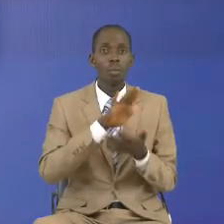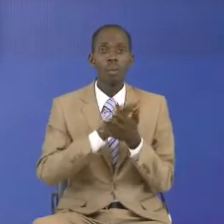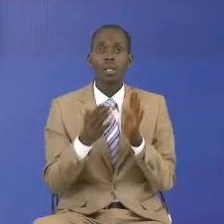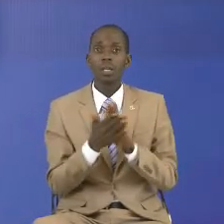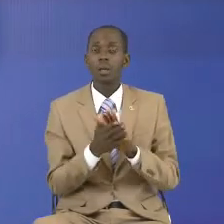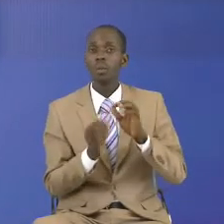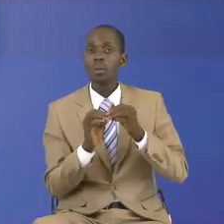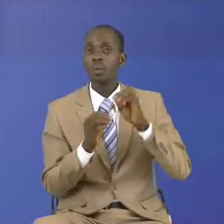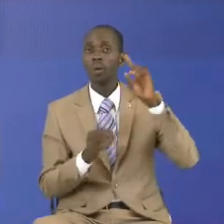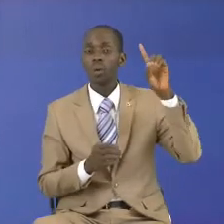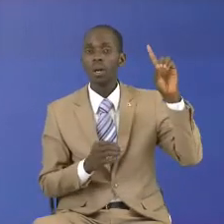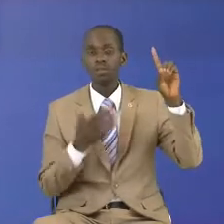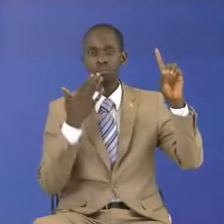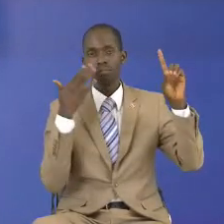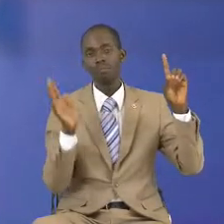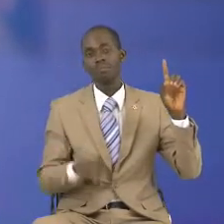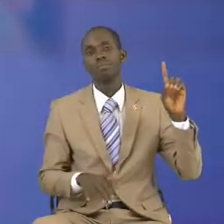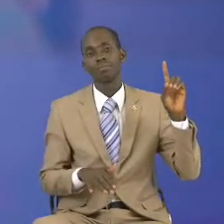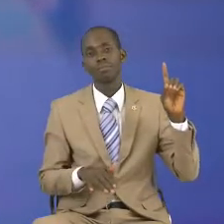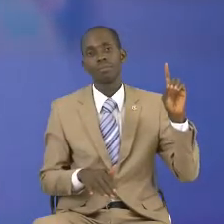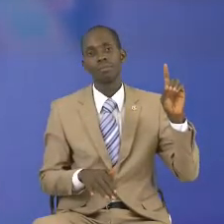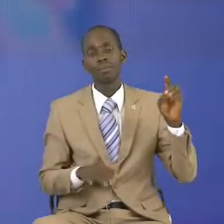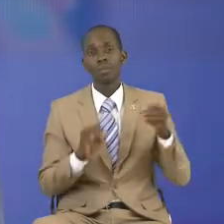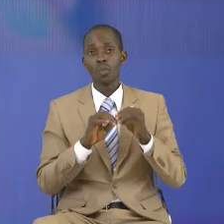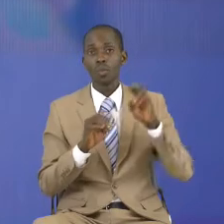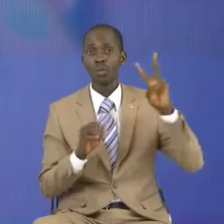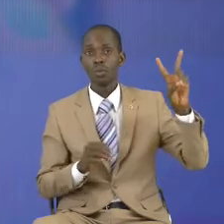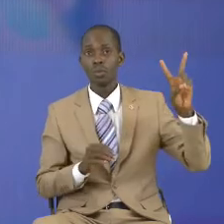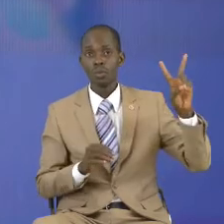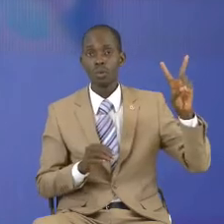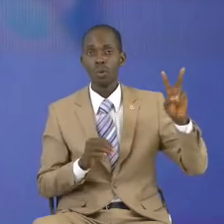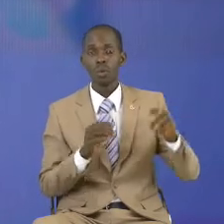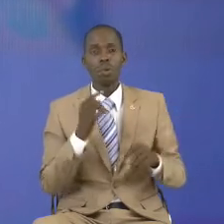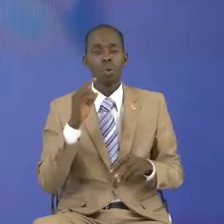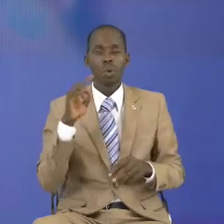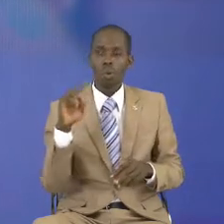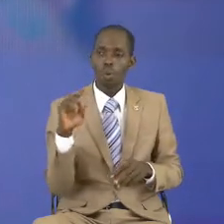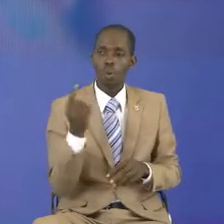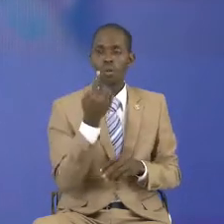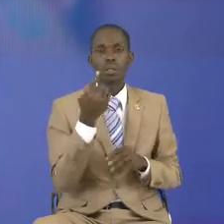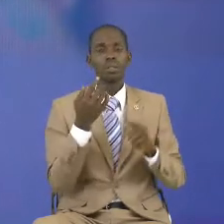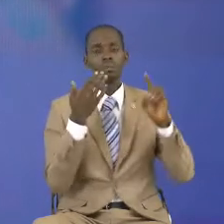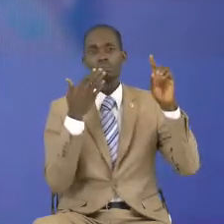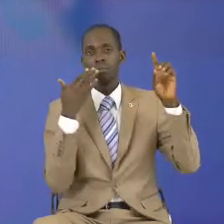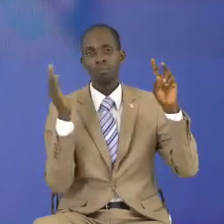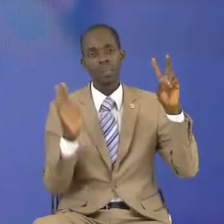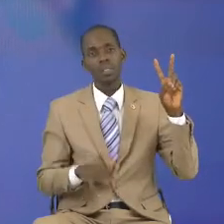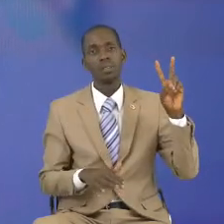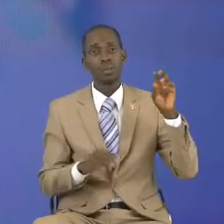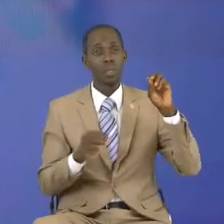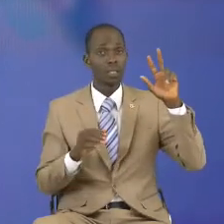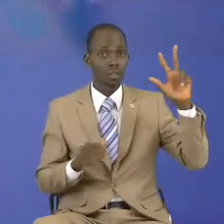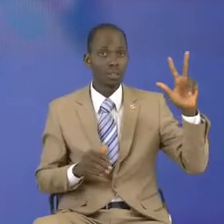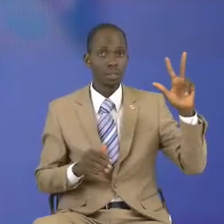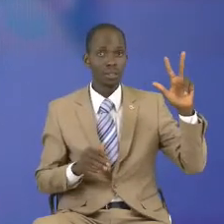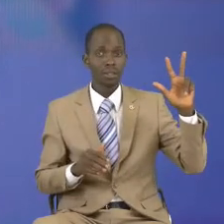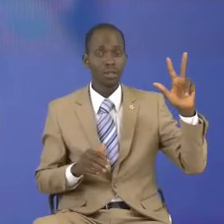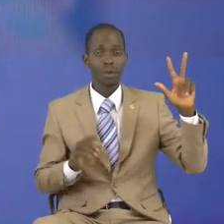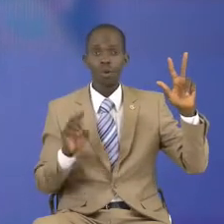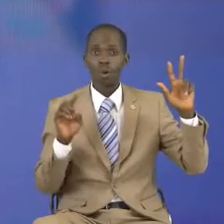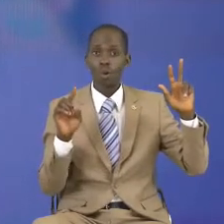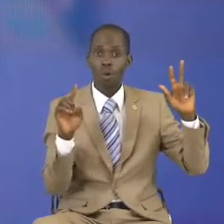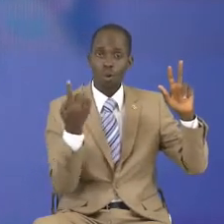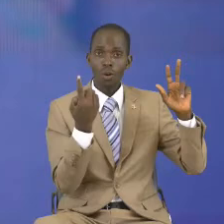evil number two only evil number three only